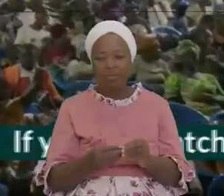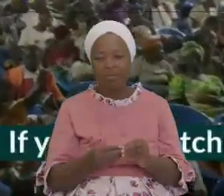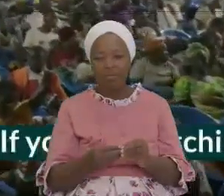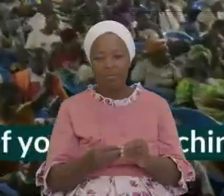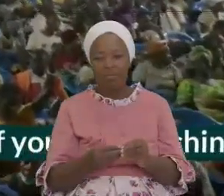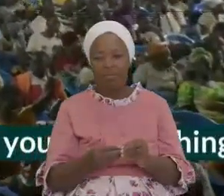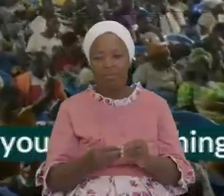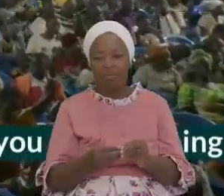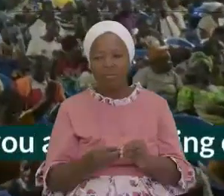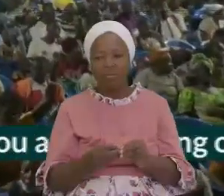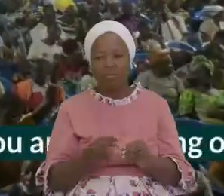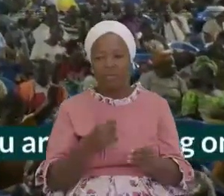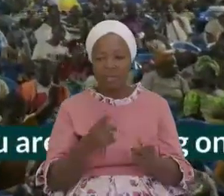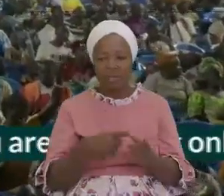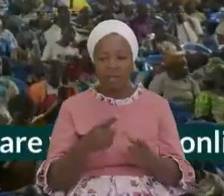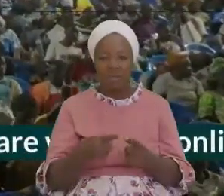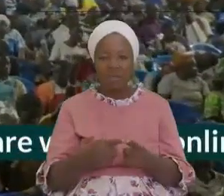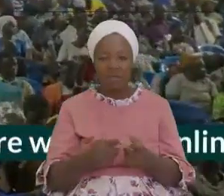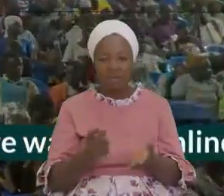you will feel